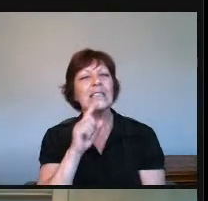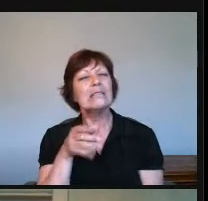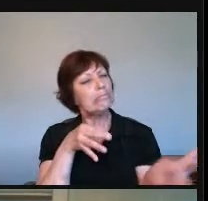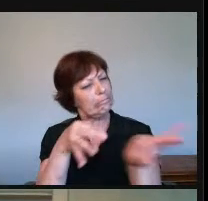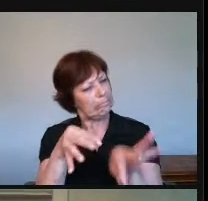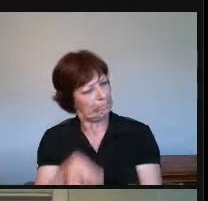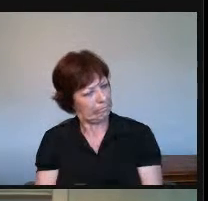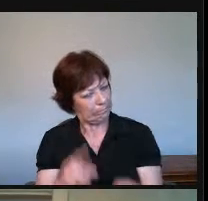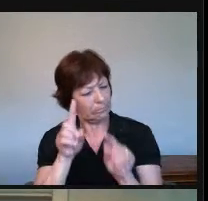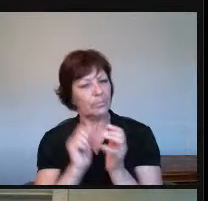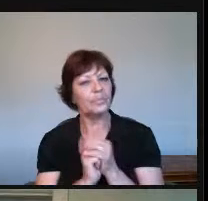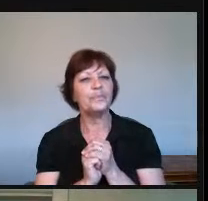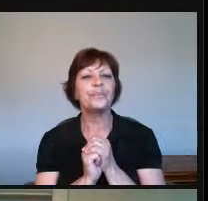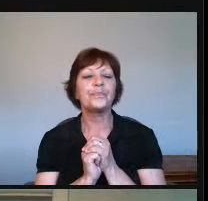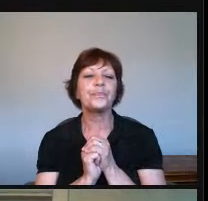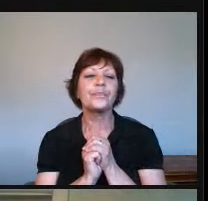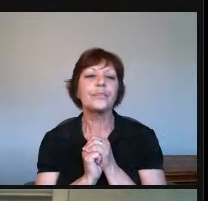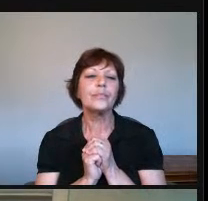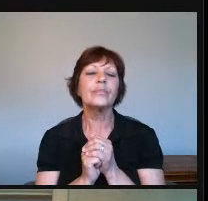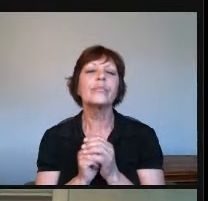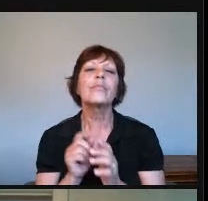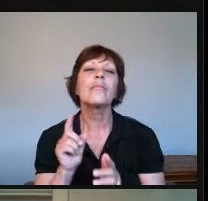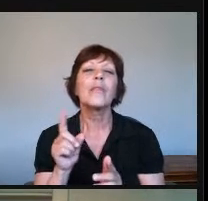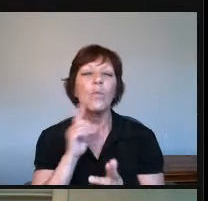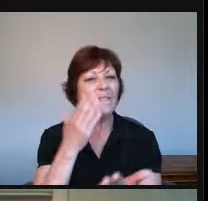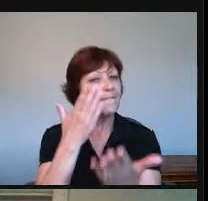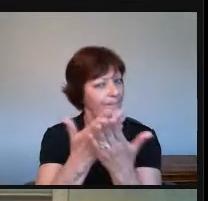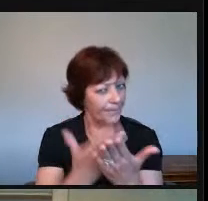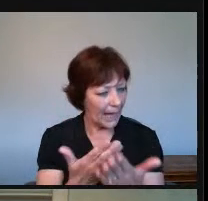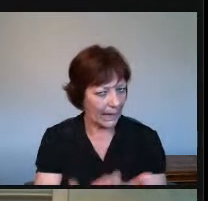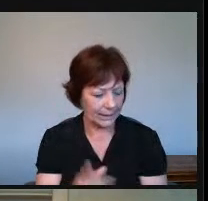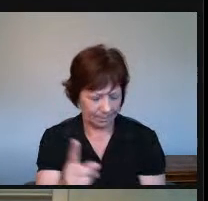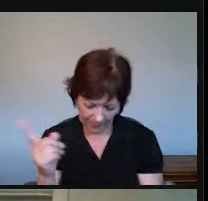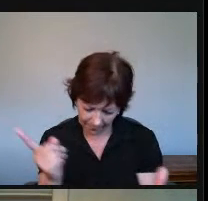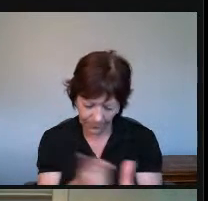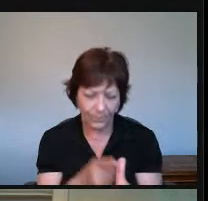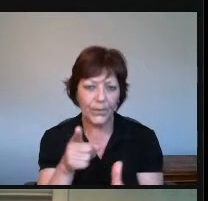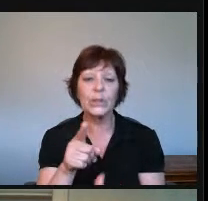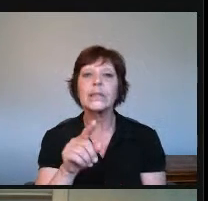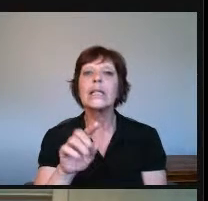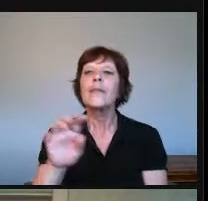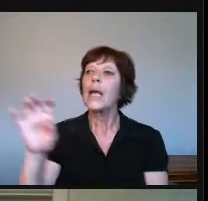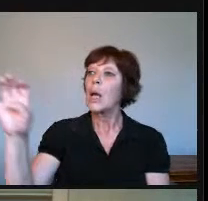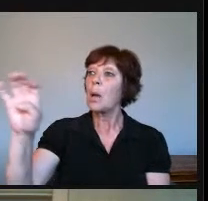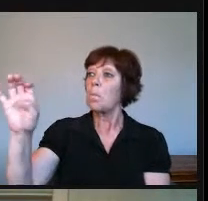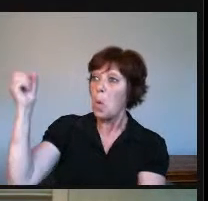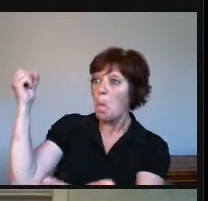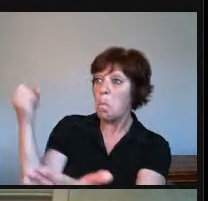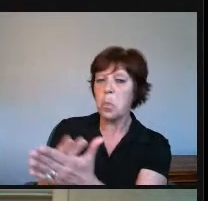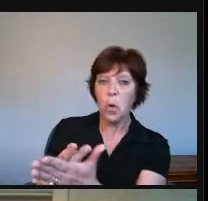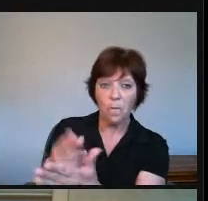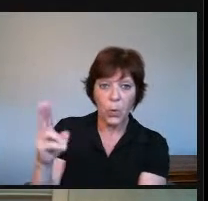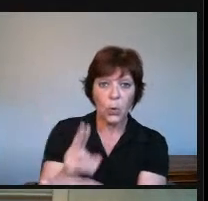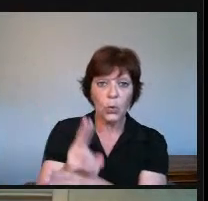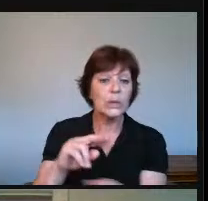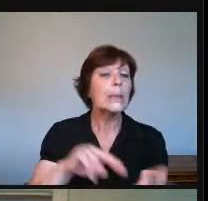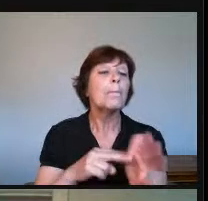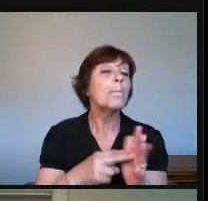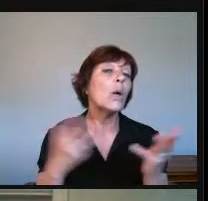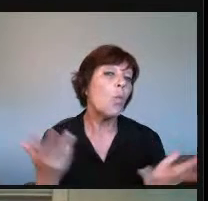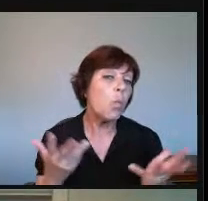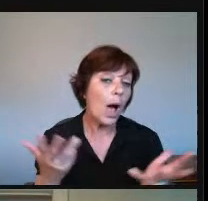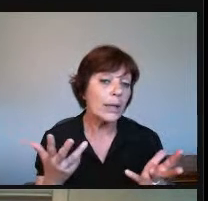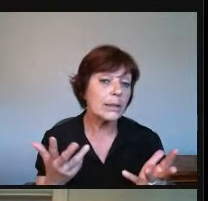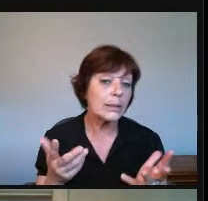clarify. And so we can try to stick to the facts. First, the emergency authorization means primarily that